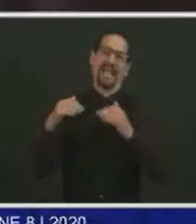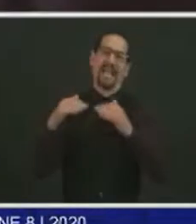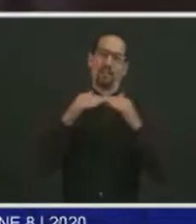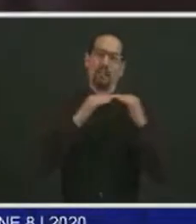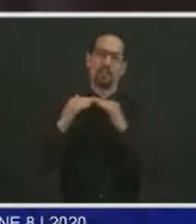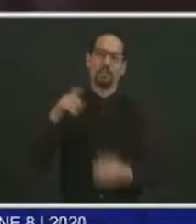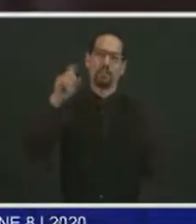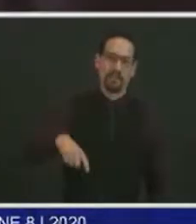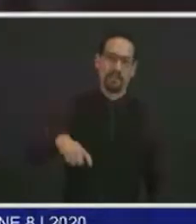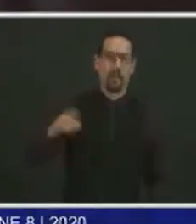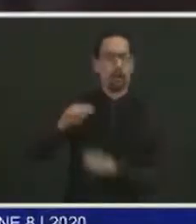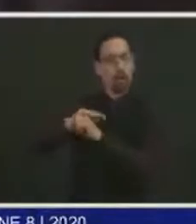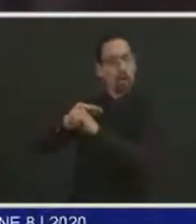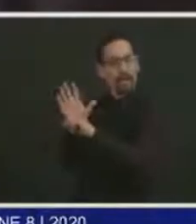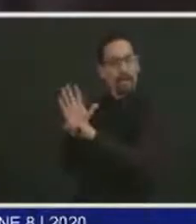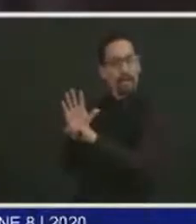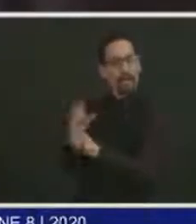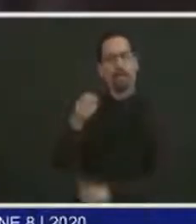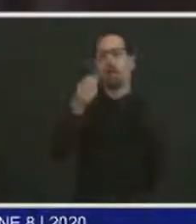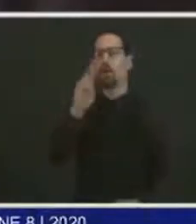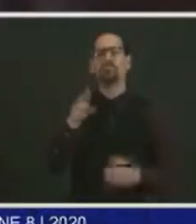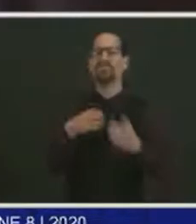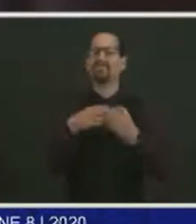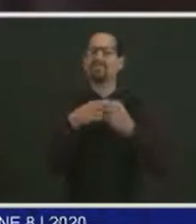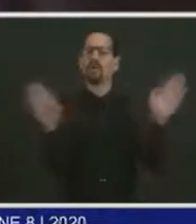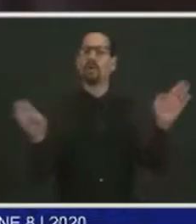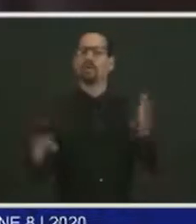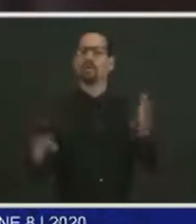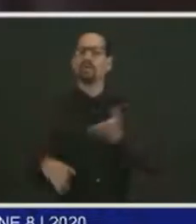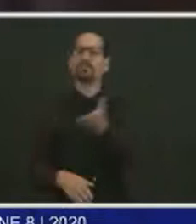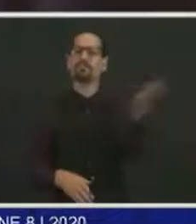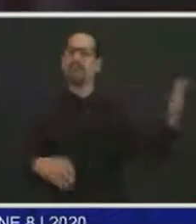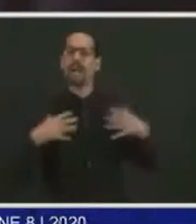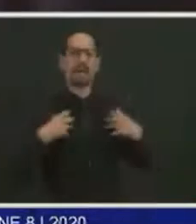social well-being and well-being at the community level.